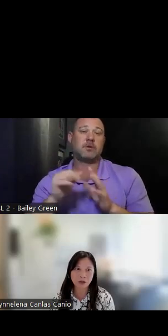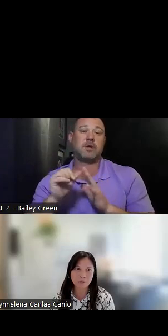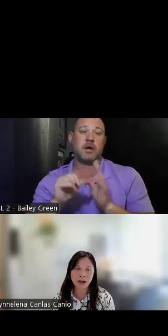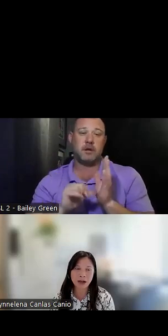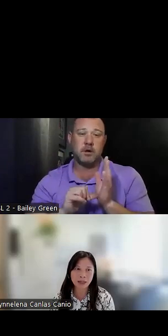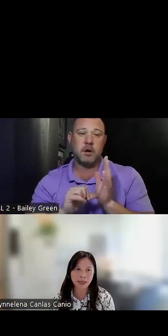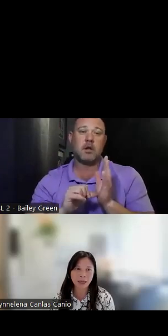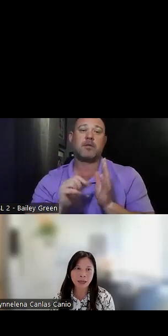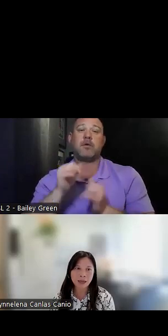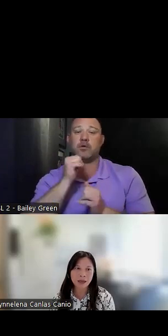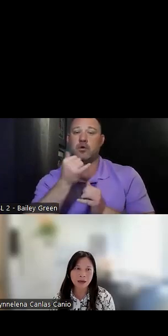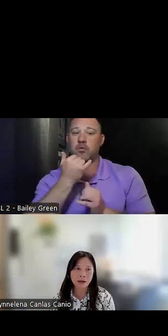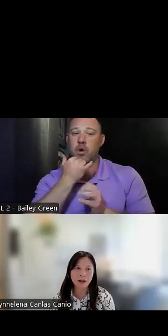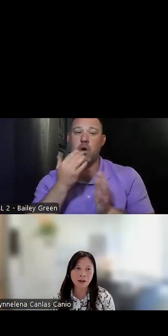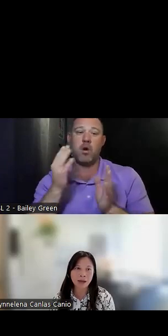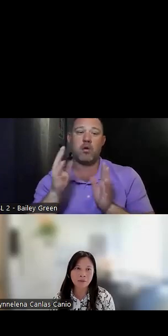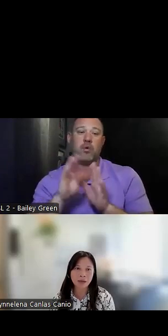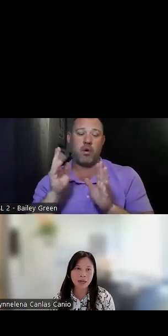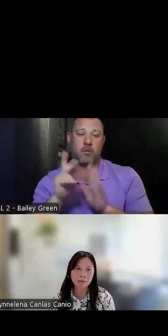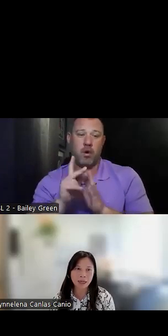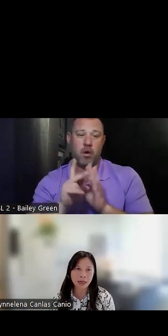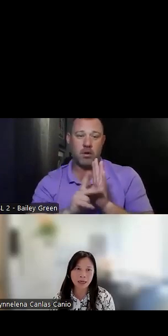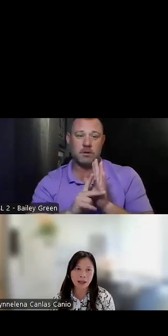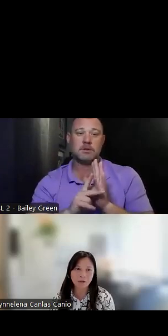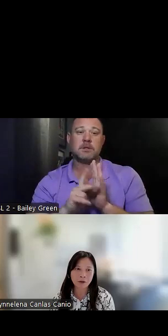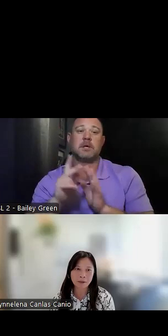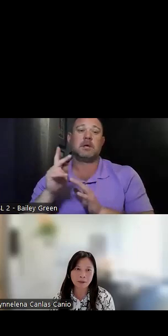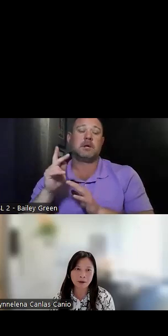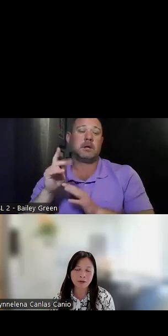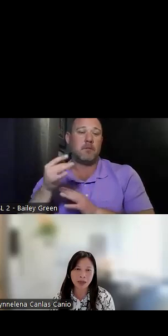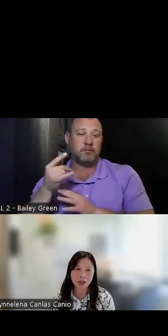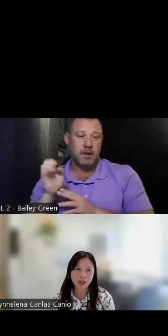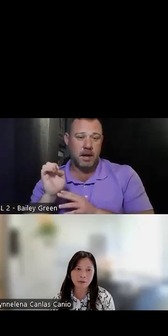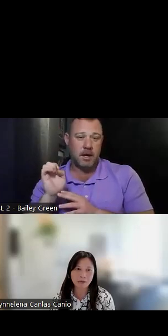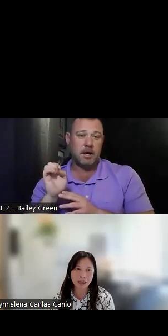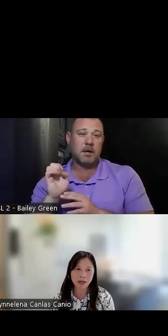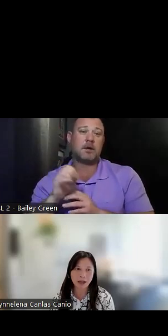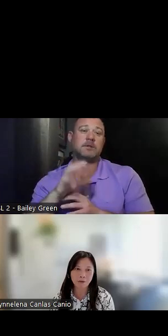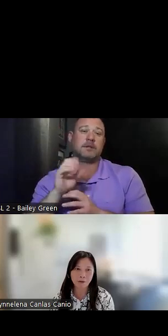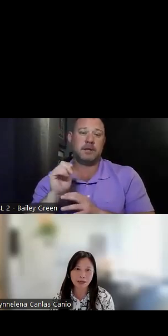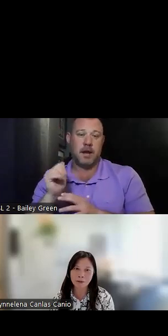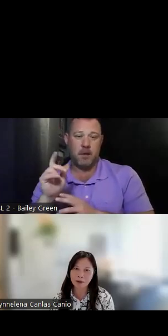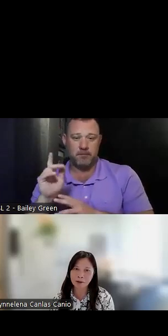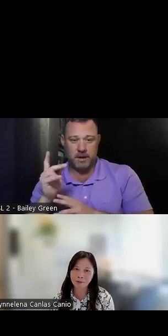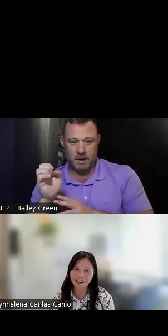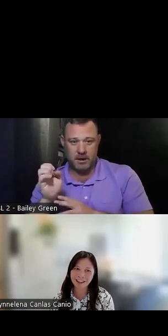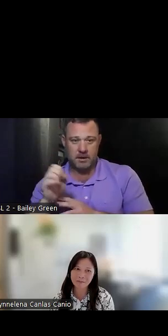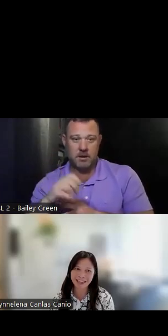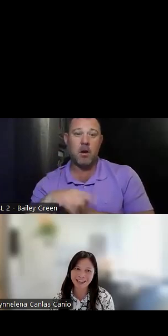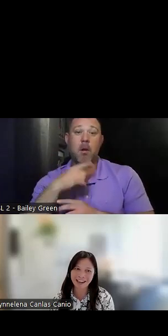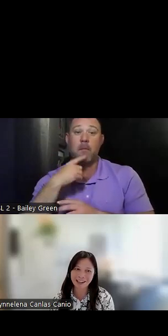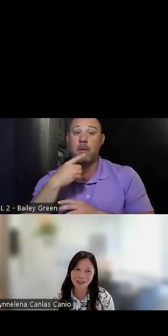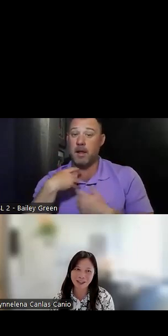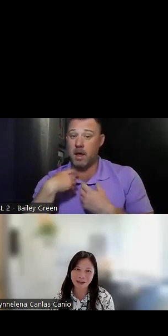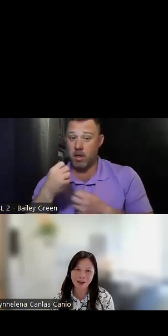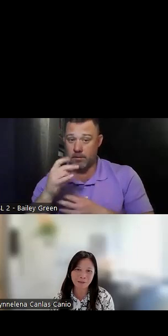no wrong door policy, followed by committee update, California Department of Aging update, California Department of Public Health